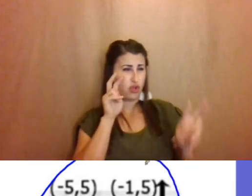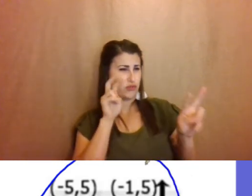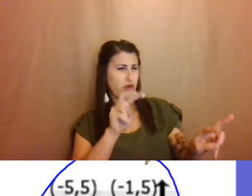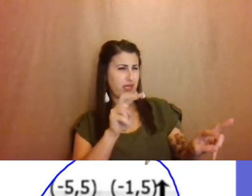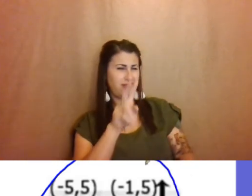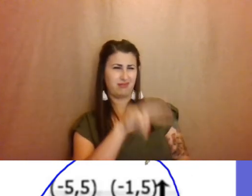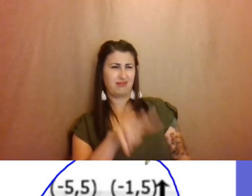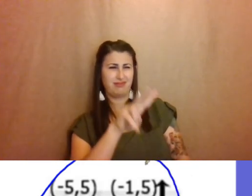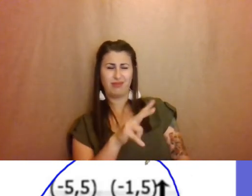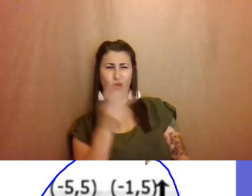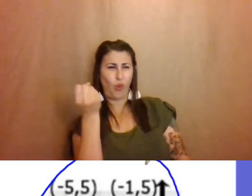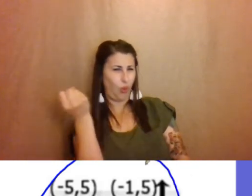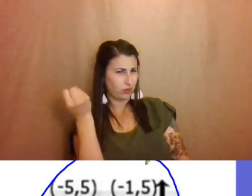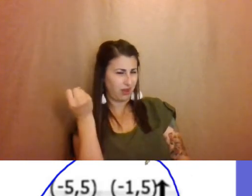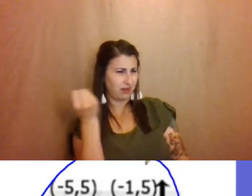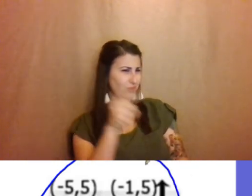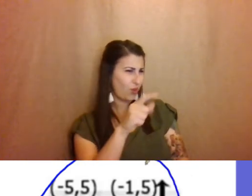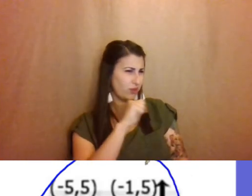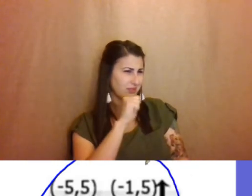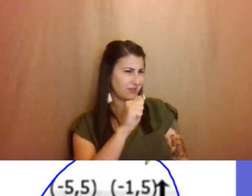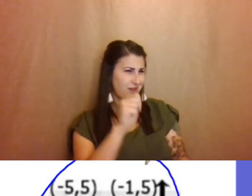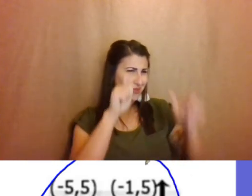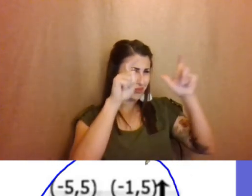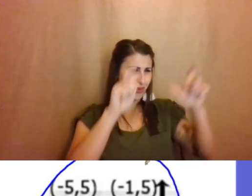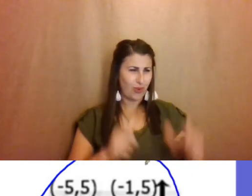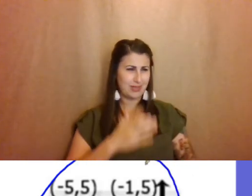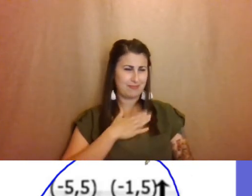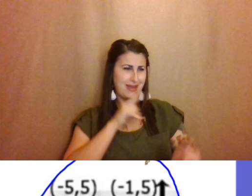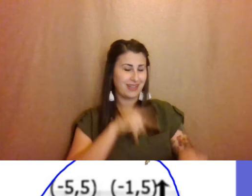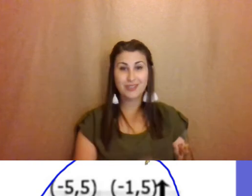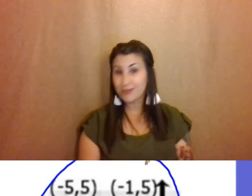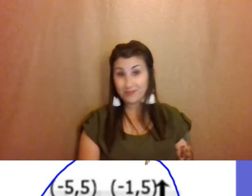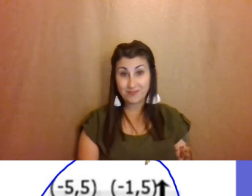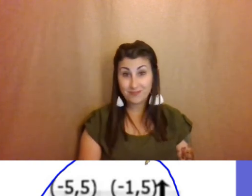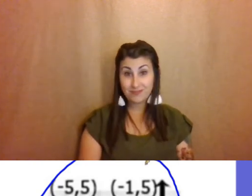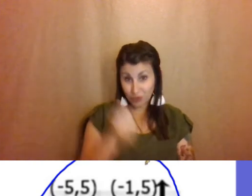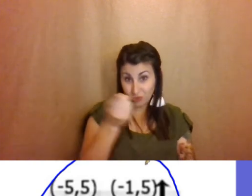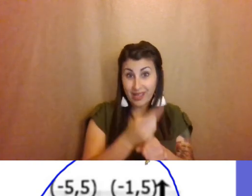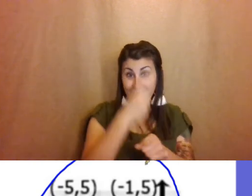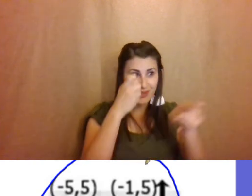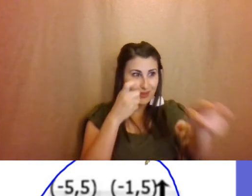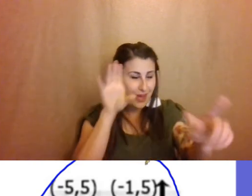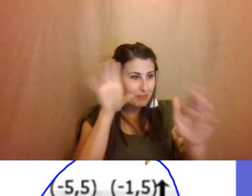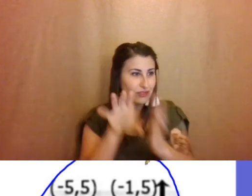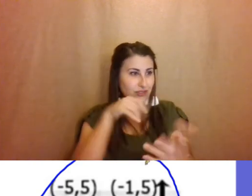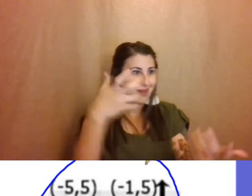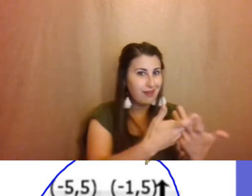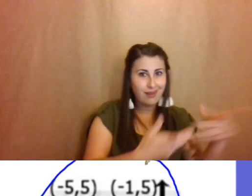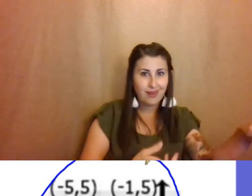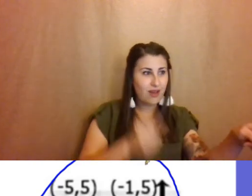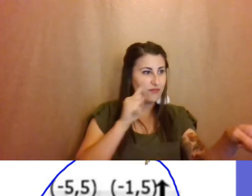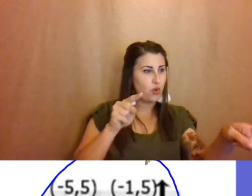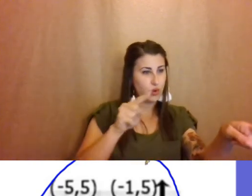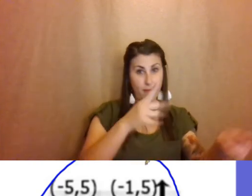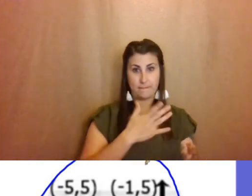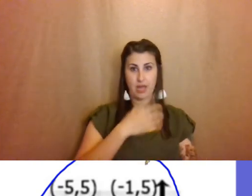minute, those aren't the coordinates I got, that's because this image is unrelated to the question being asked. I put